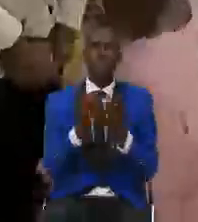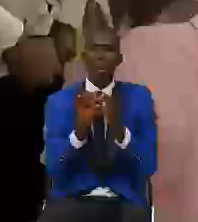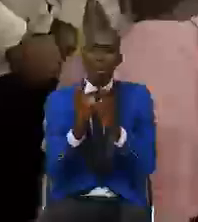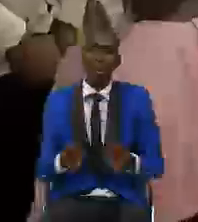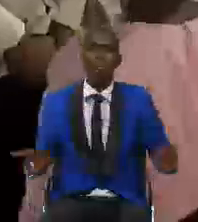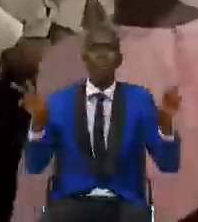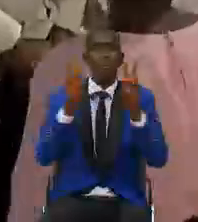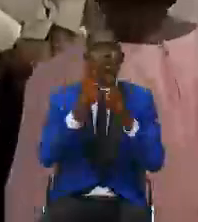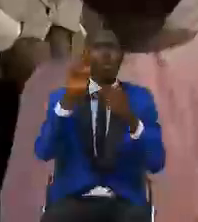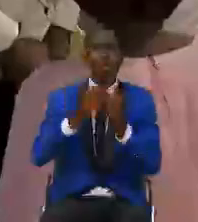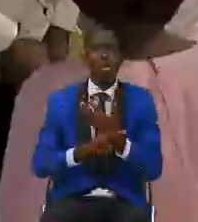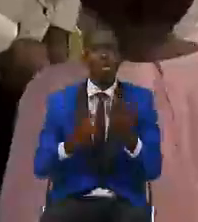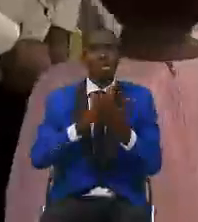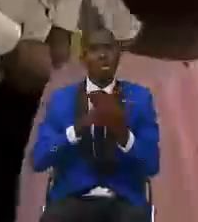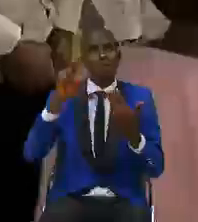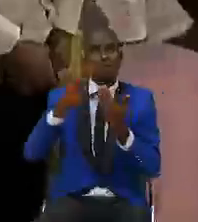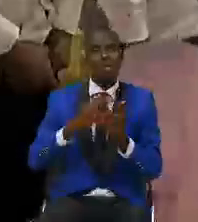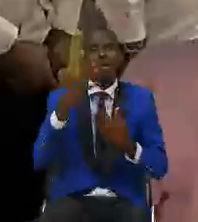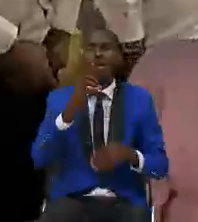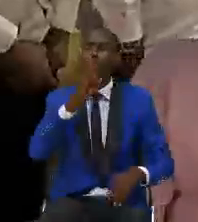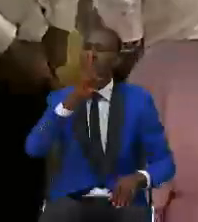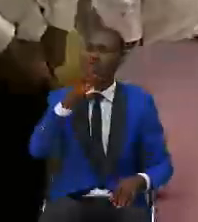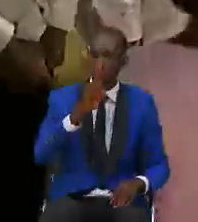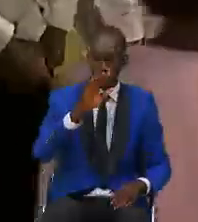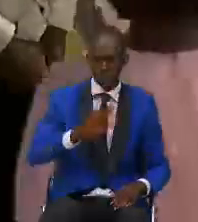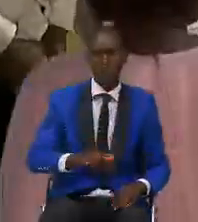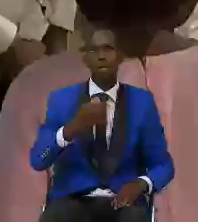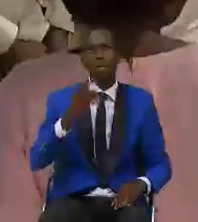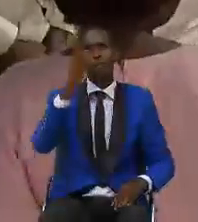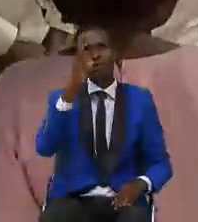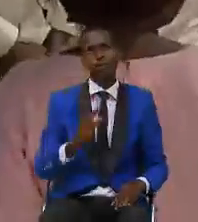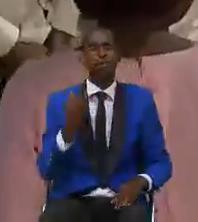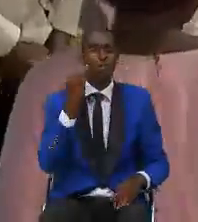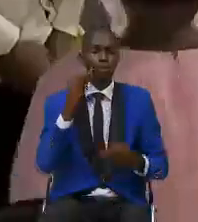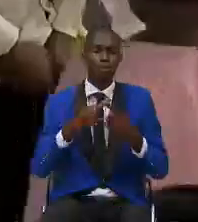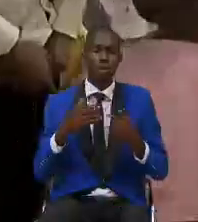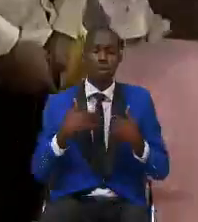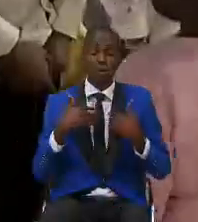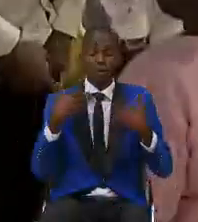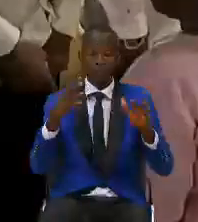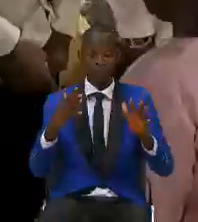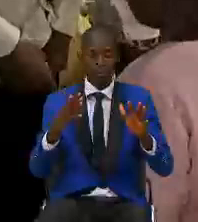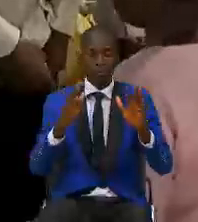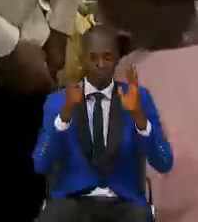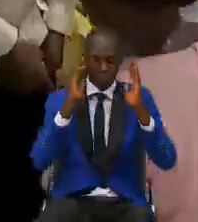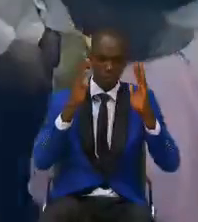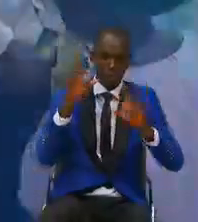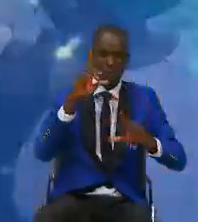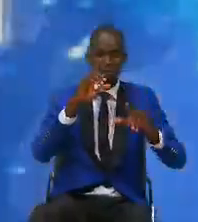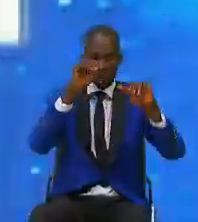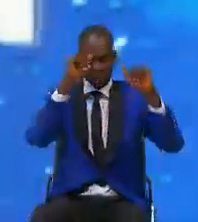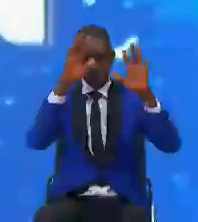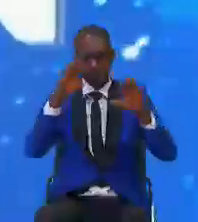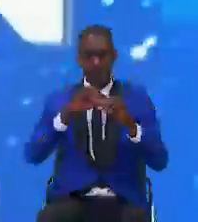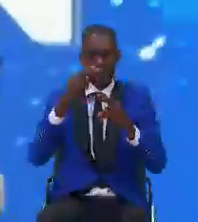me the worthiness and the righteousness that a true child of God ought to have. Father, in